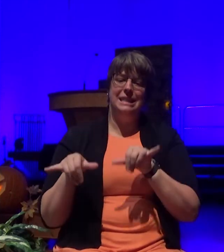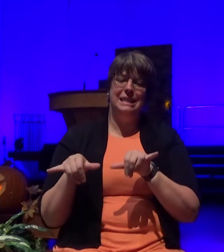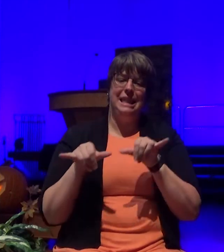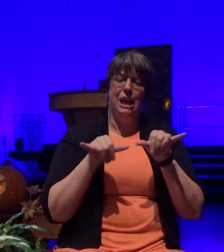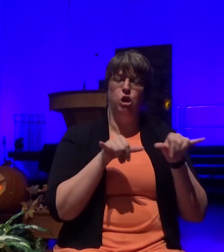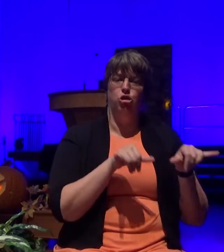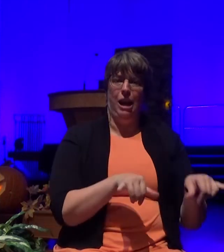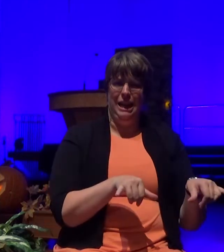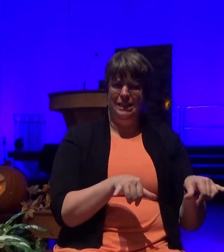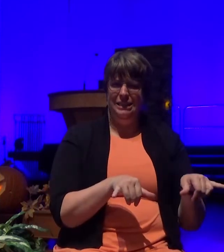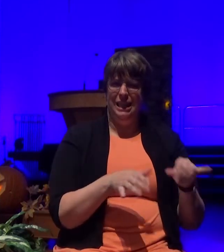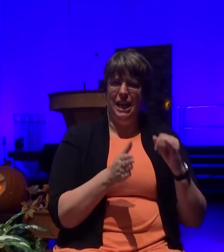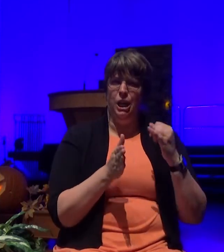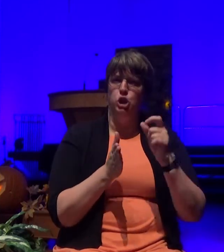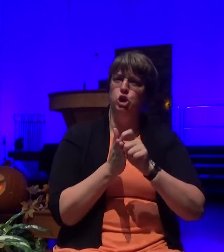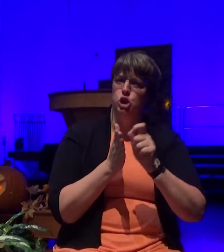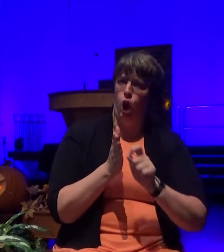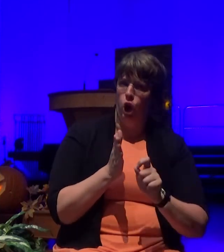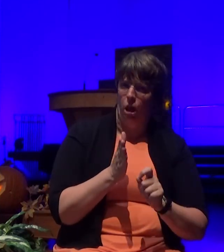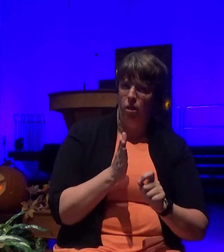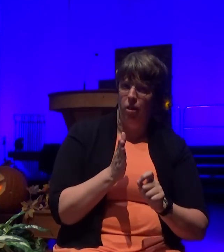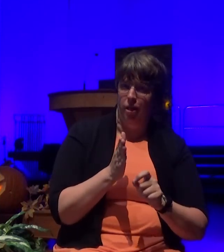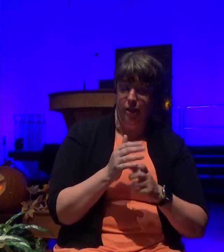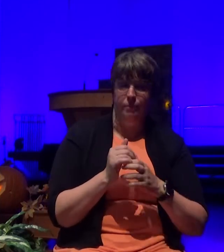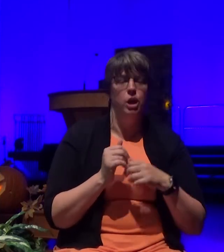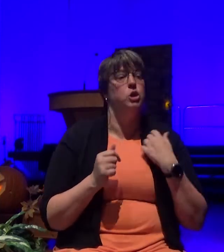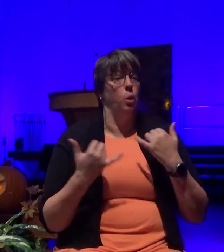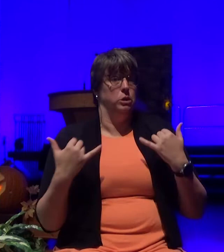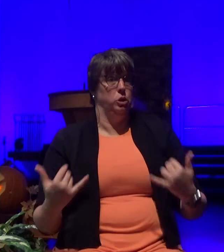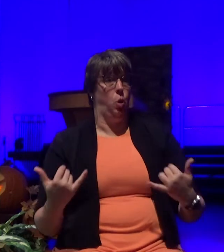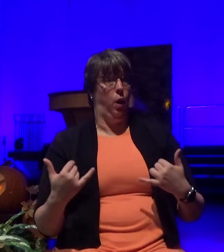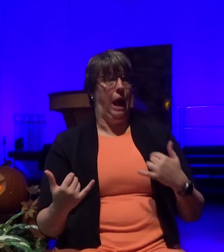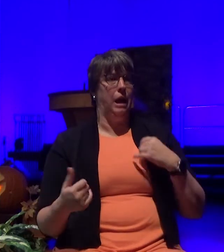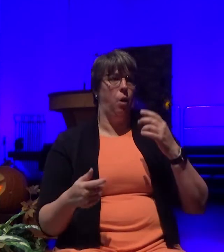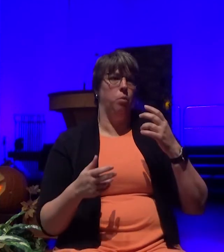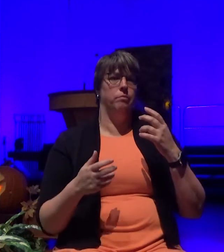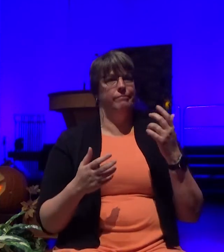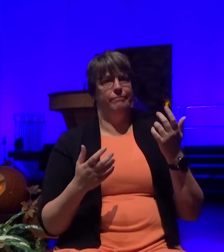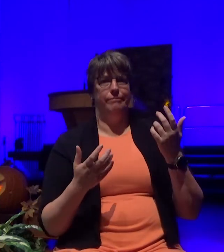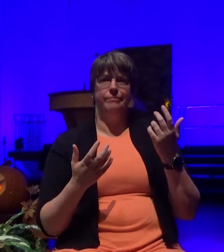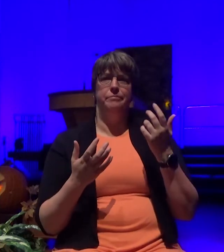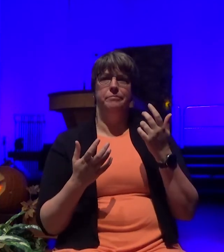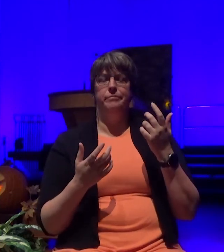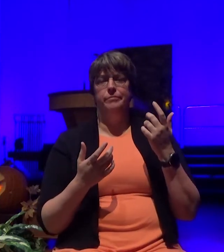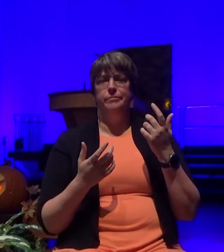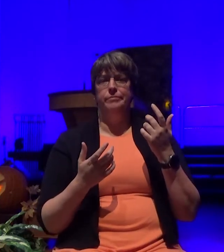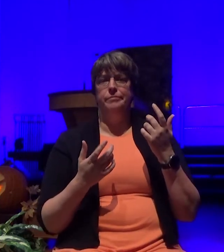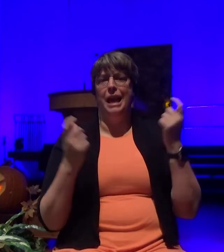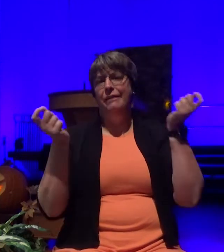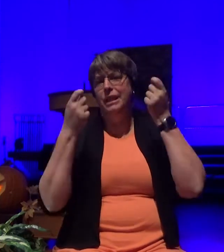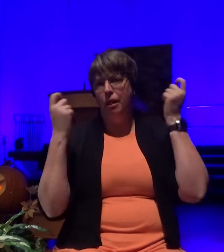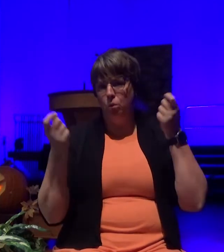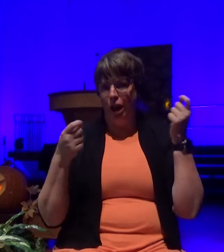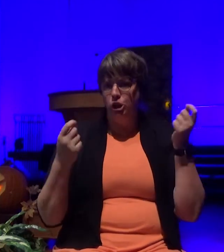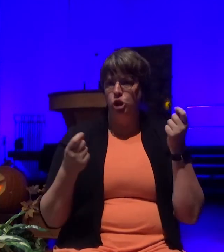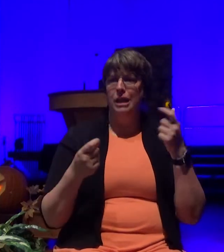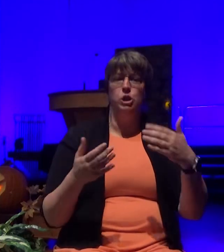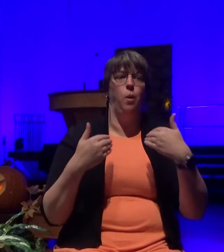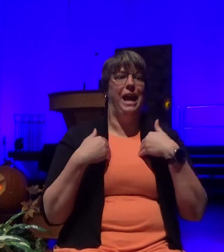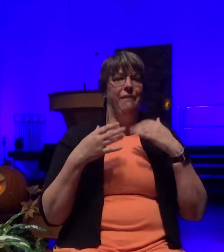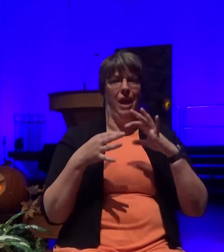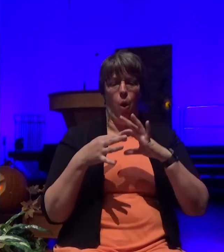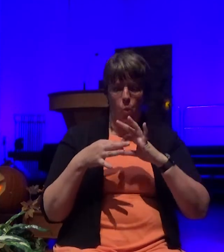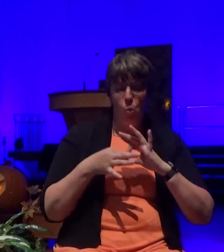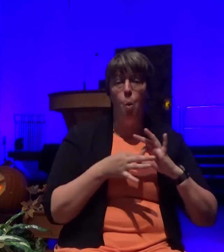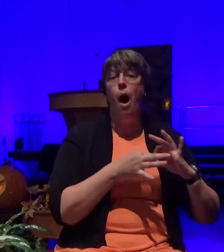today in the practice and the honoring and celebration of oneness is for us to have a oneness journal, to spend every